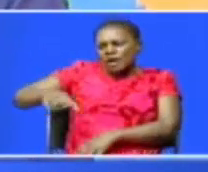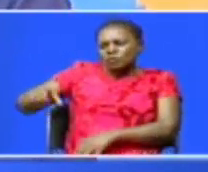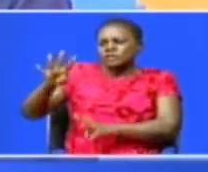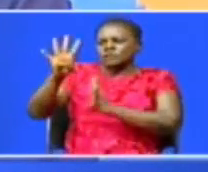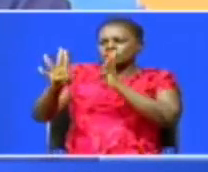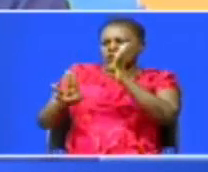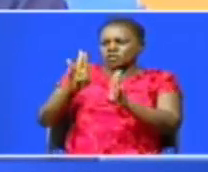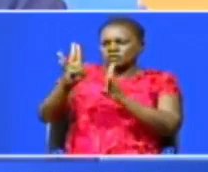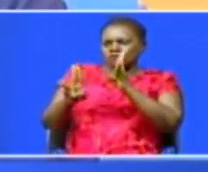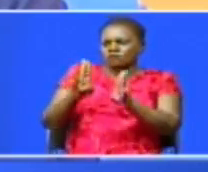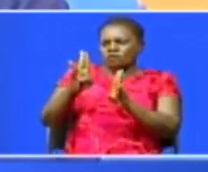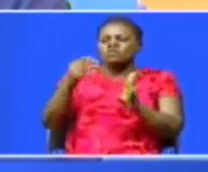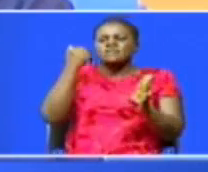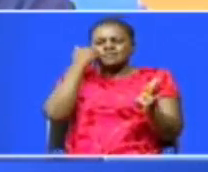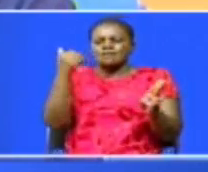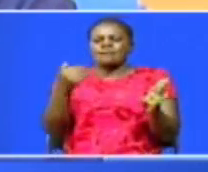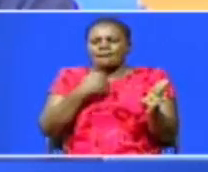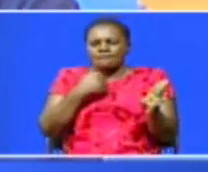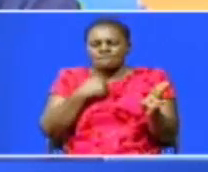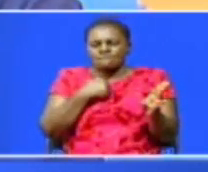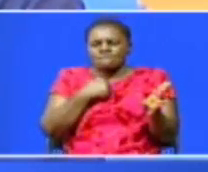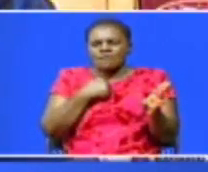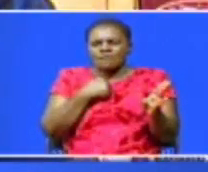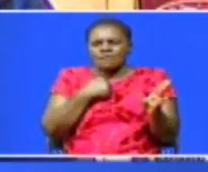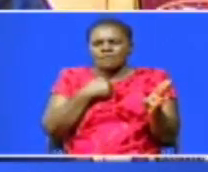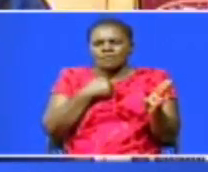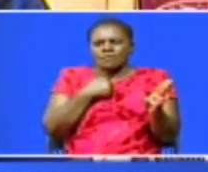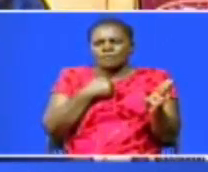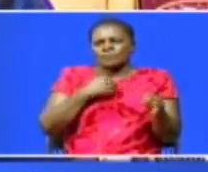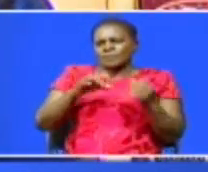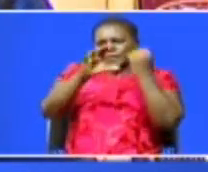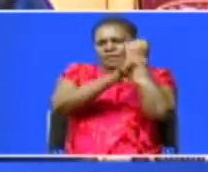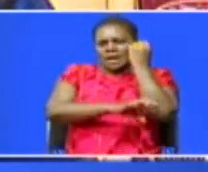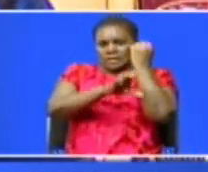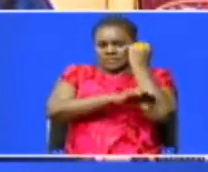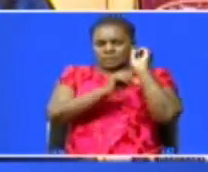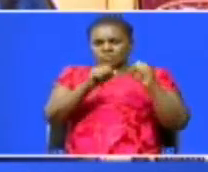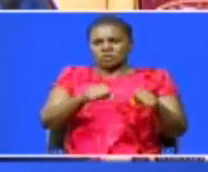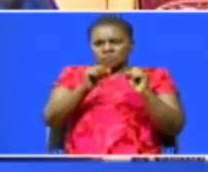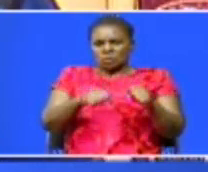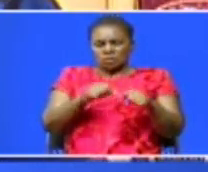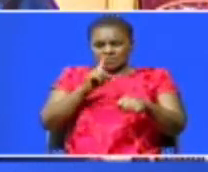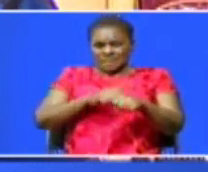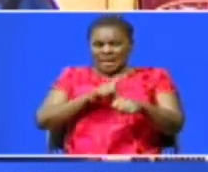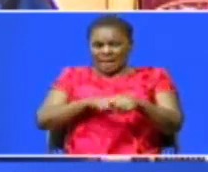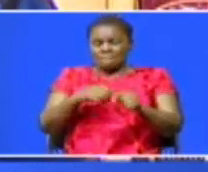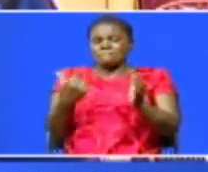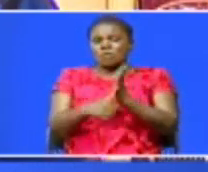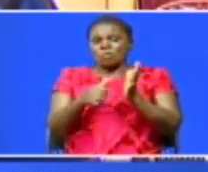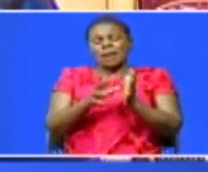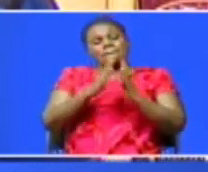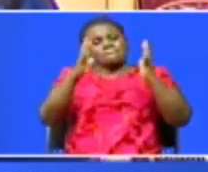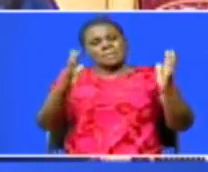44 the total number of counties affected so far. The country is staring at a ticking time bomb, even as the